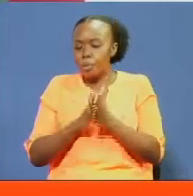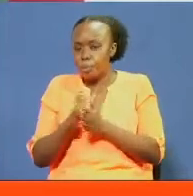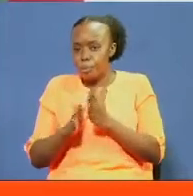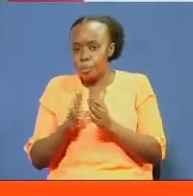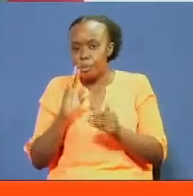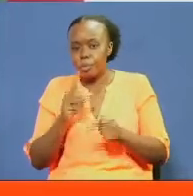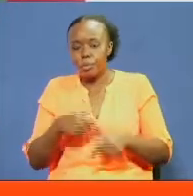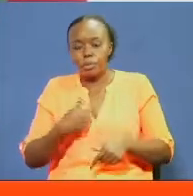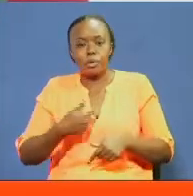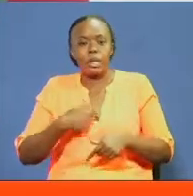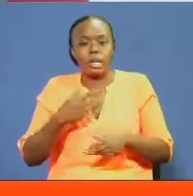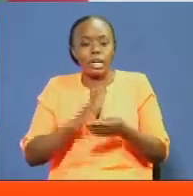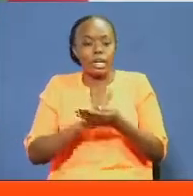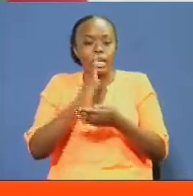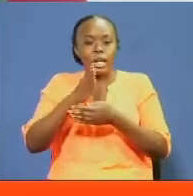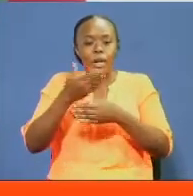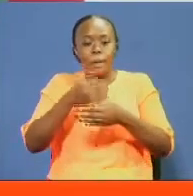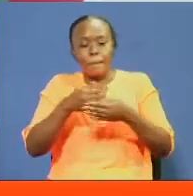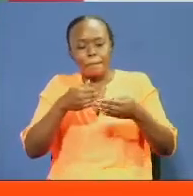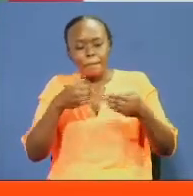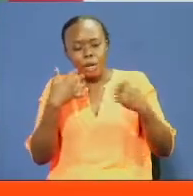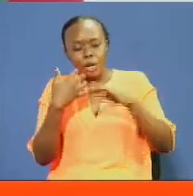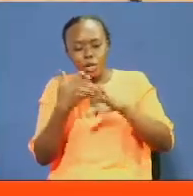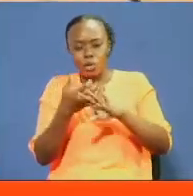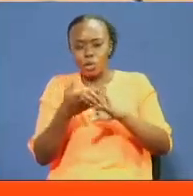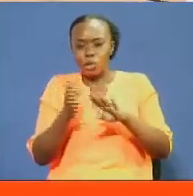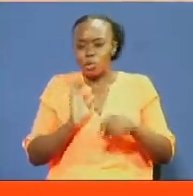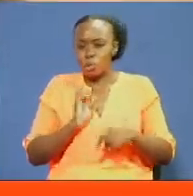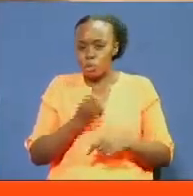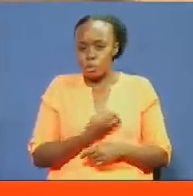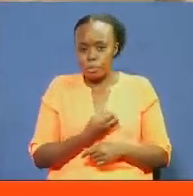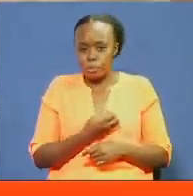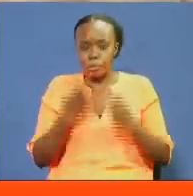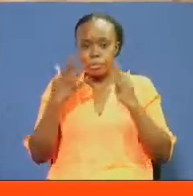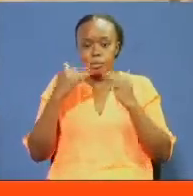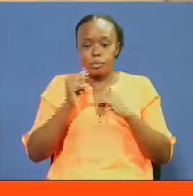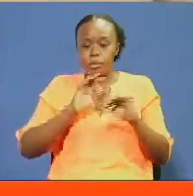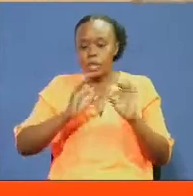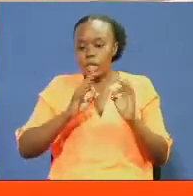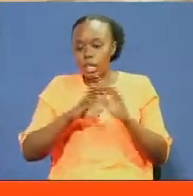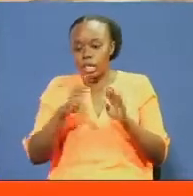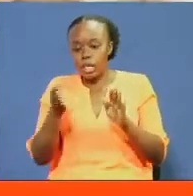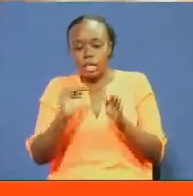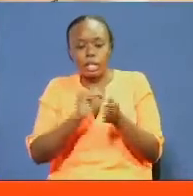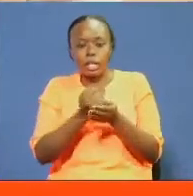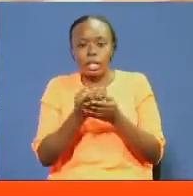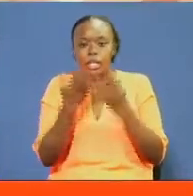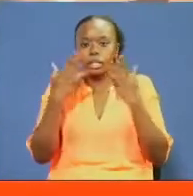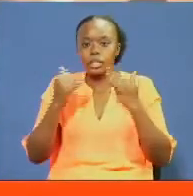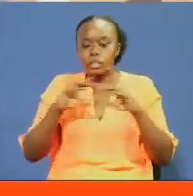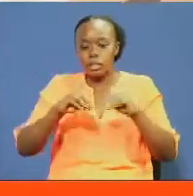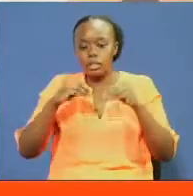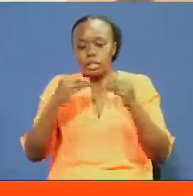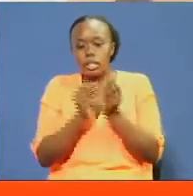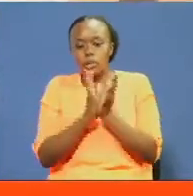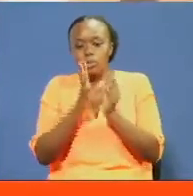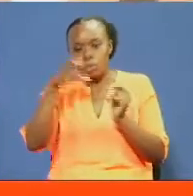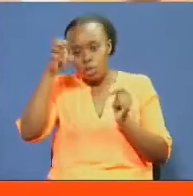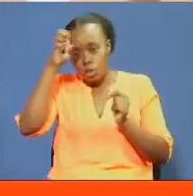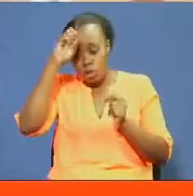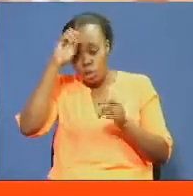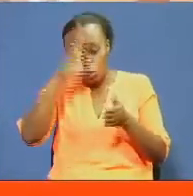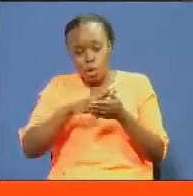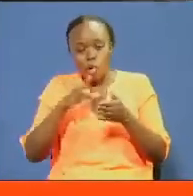ourselves for the next crisis before it knocks on our doors. Interfaith Council now being tasked to give civic education